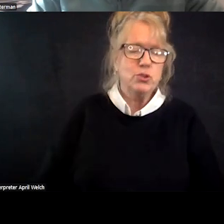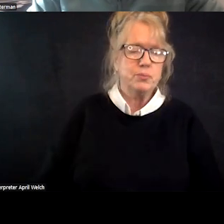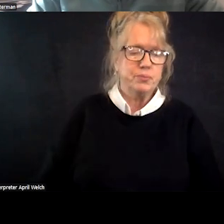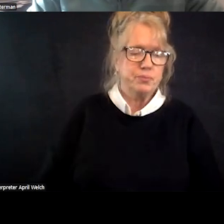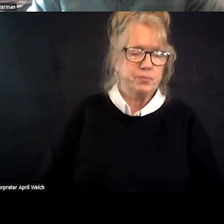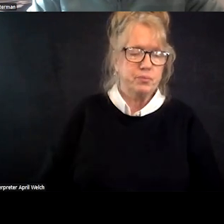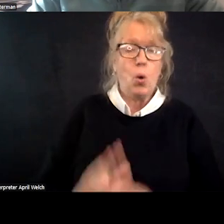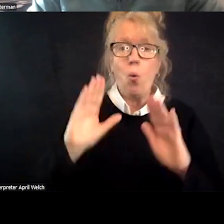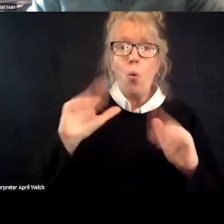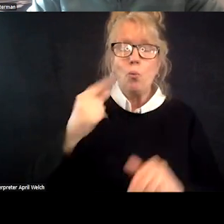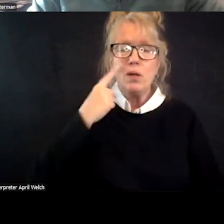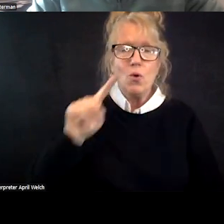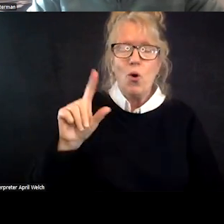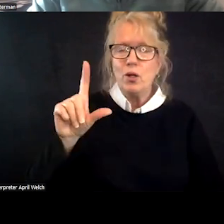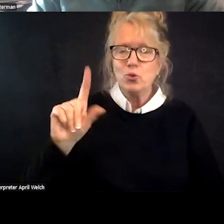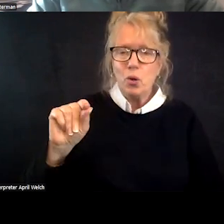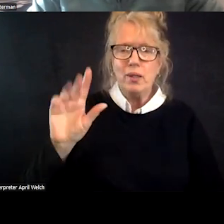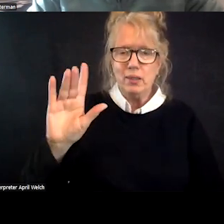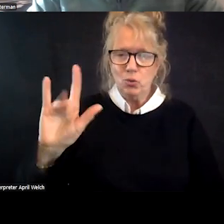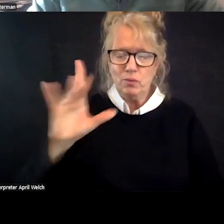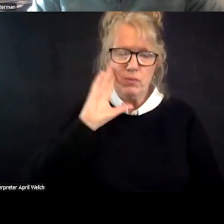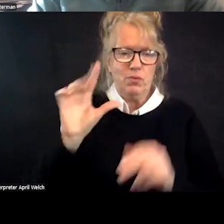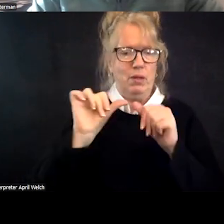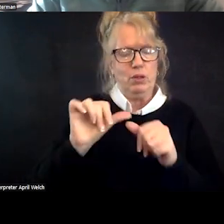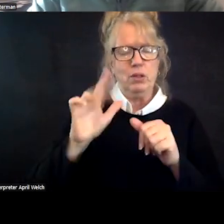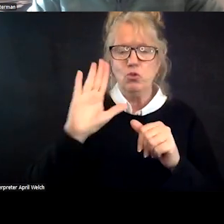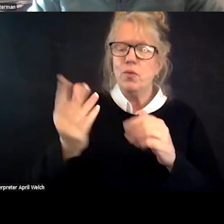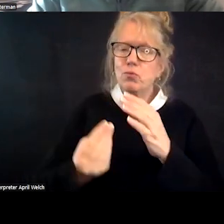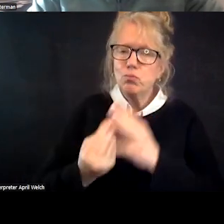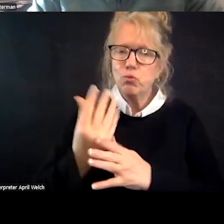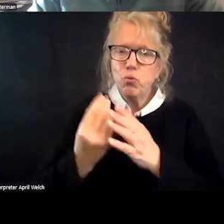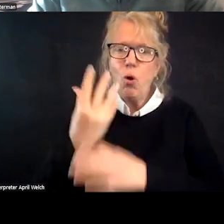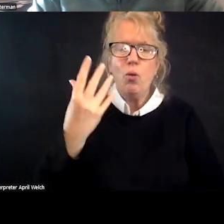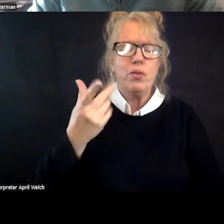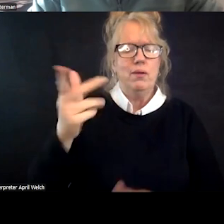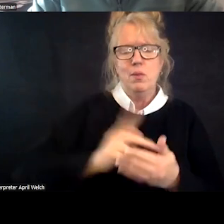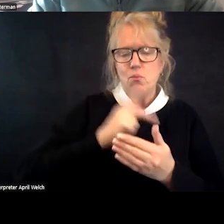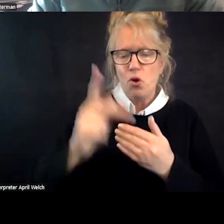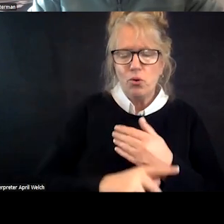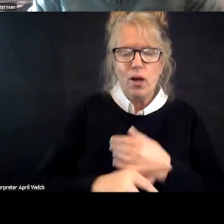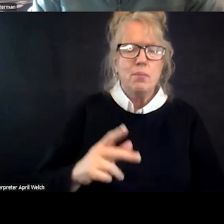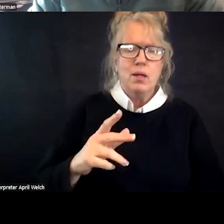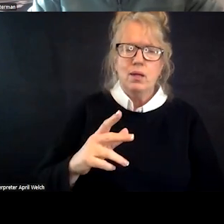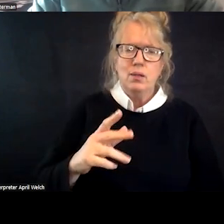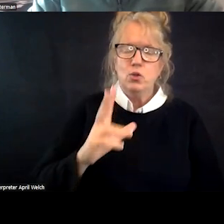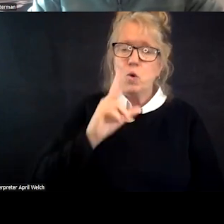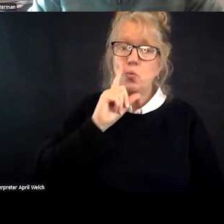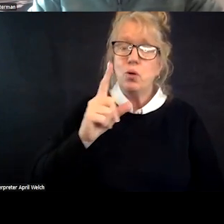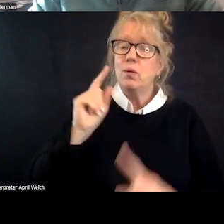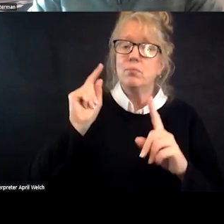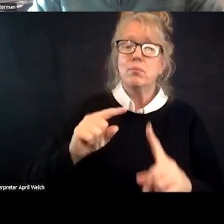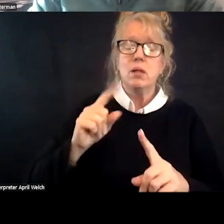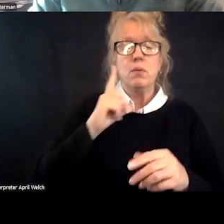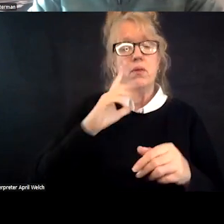hopefully for 2025, that'll show a continuing large growth in these programs. And again, I think it's just the real take home is the full